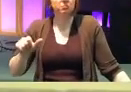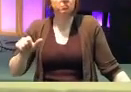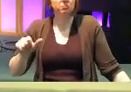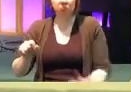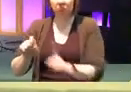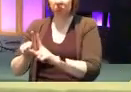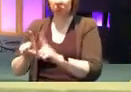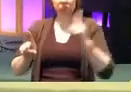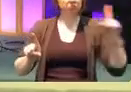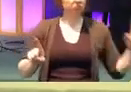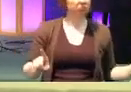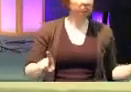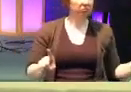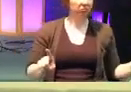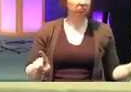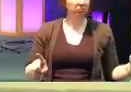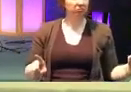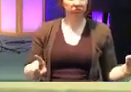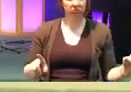That boldness,